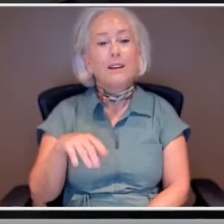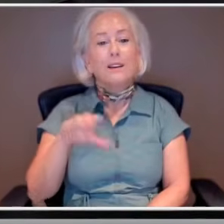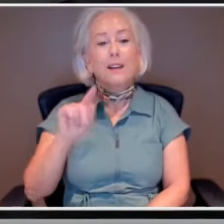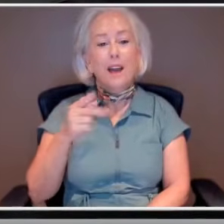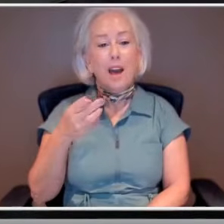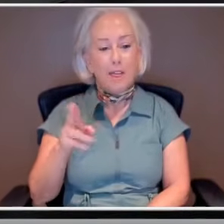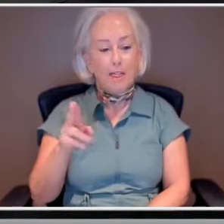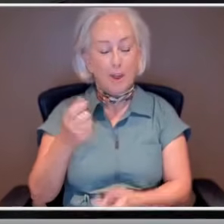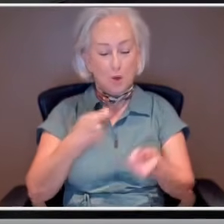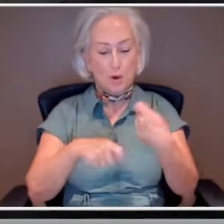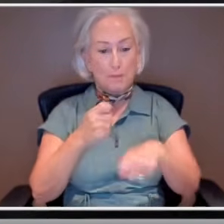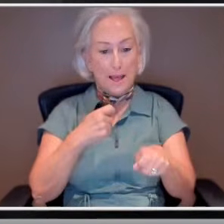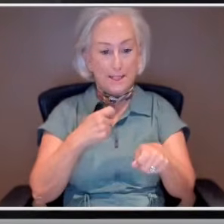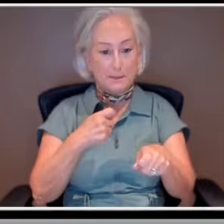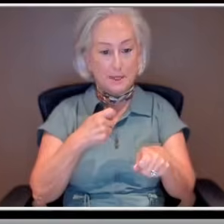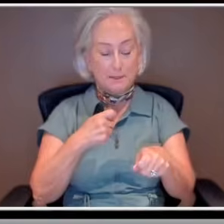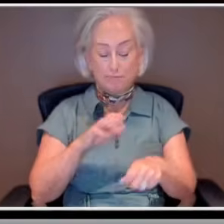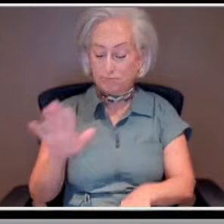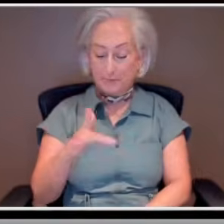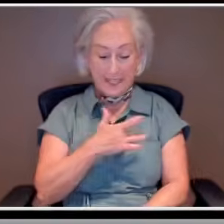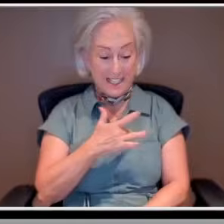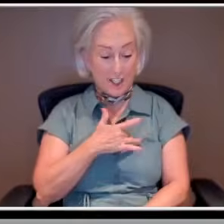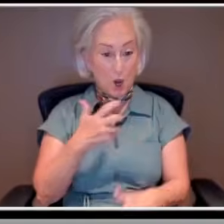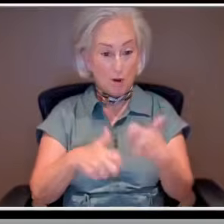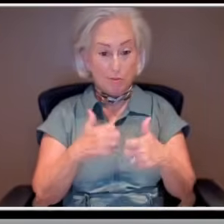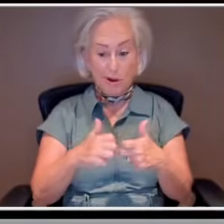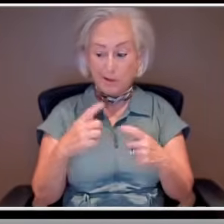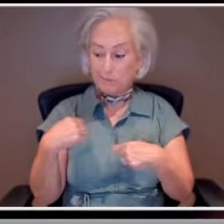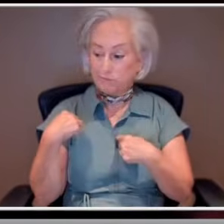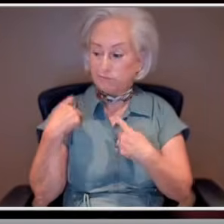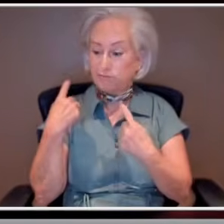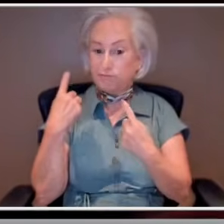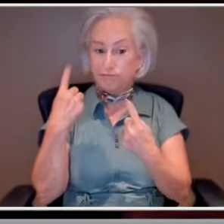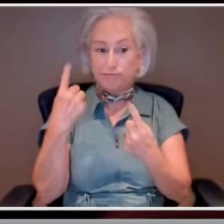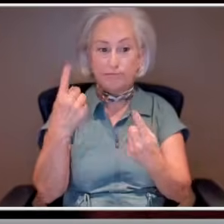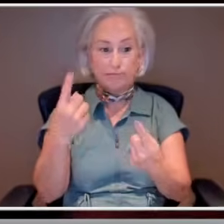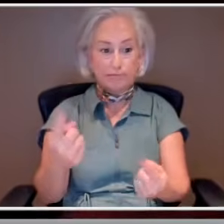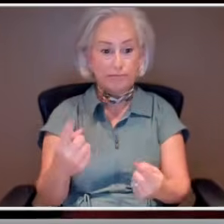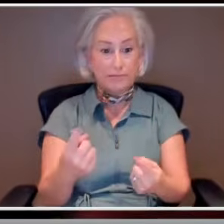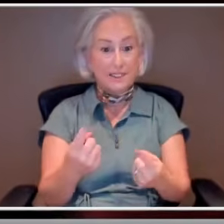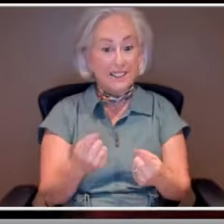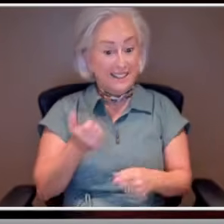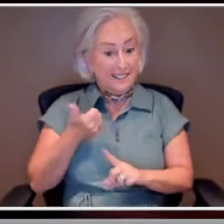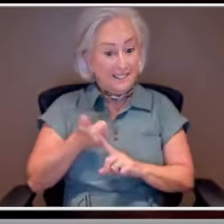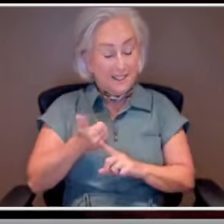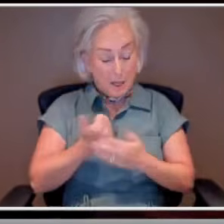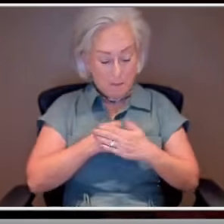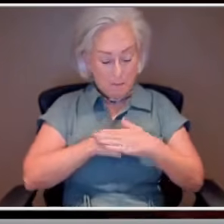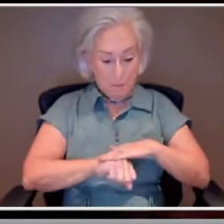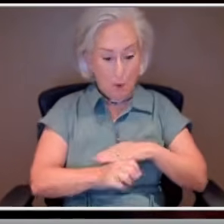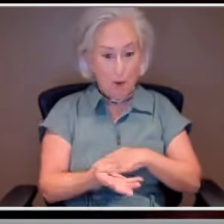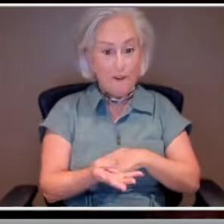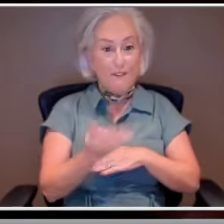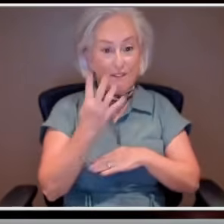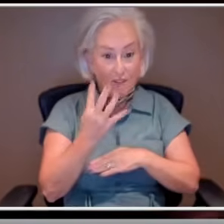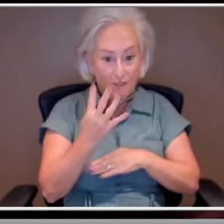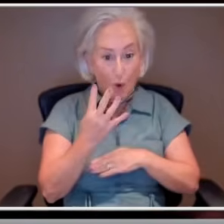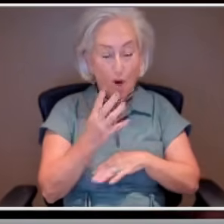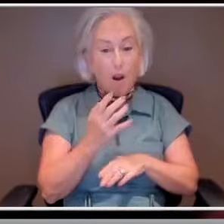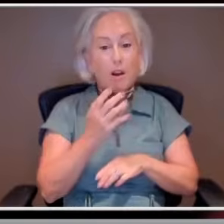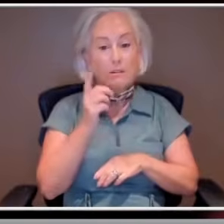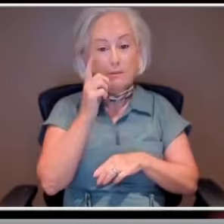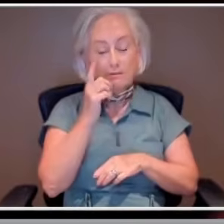heart problems have existed his entire life. He was born with 4 heart defects that together are called tetralogy of